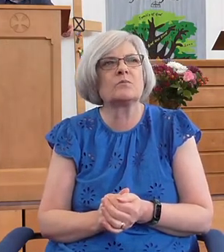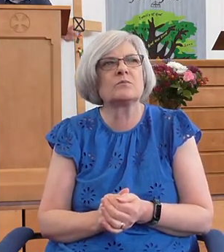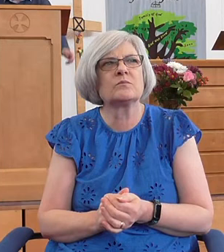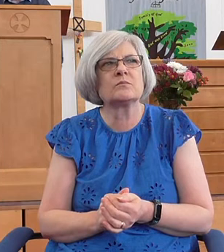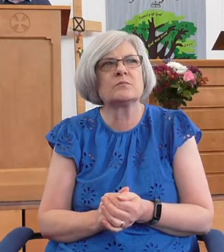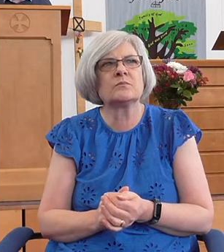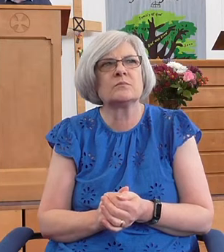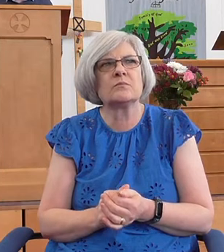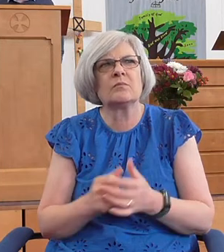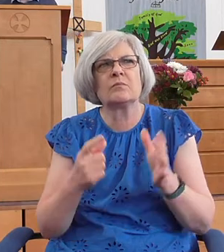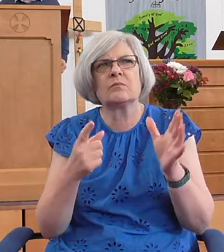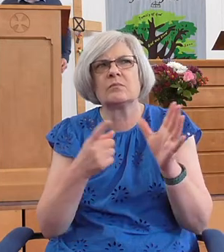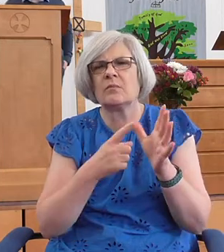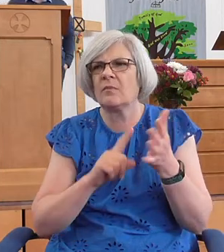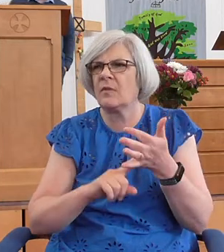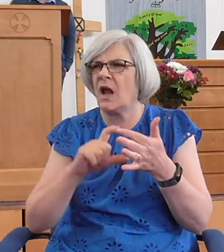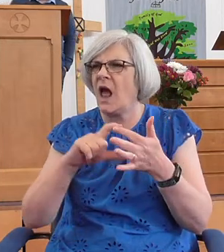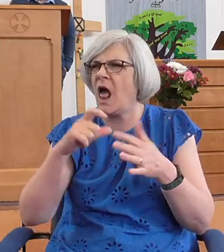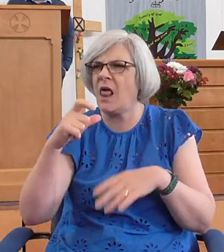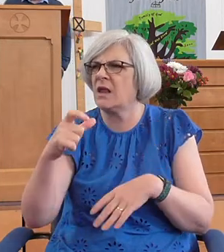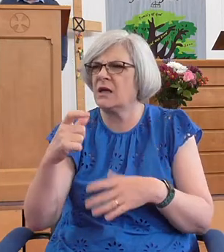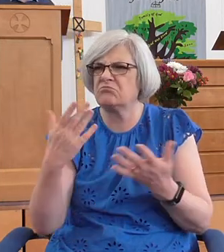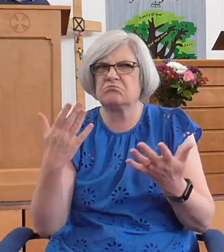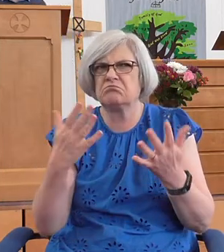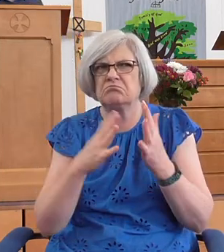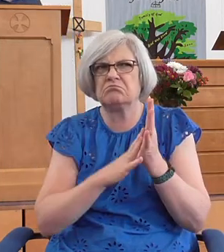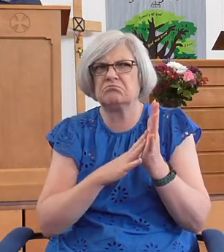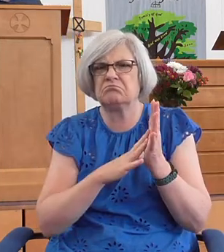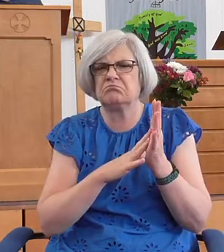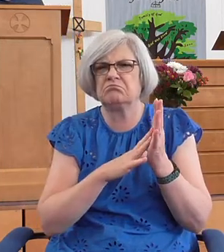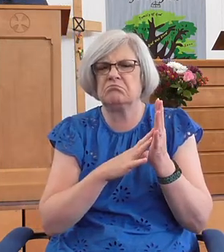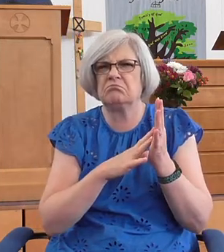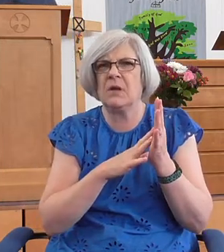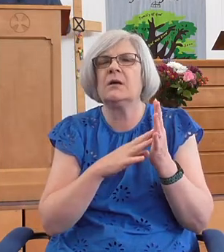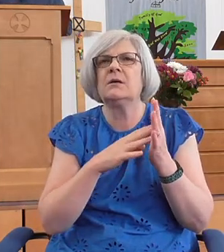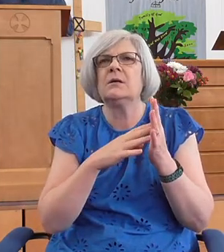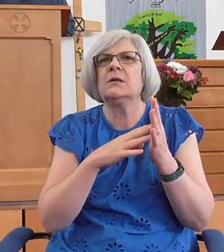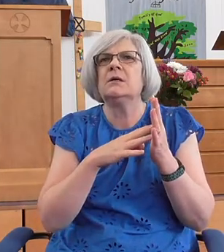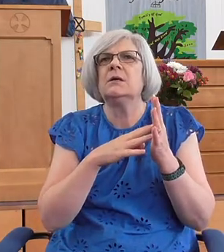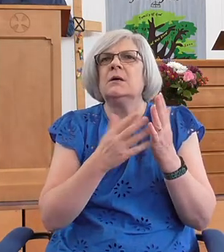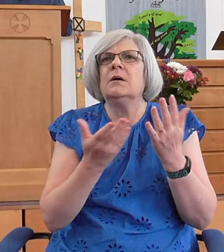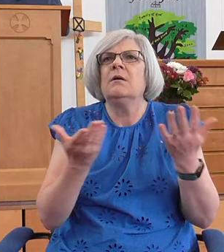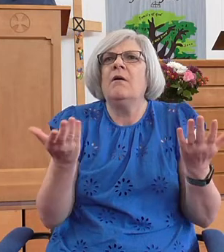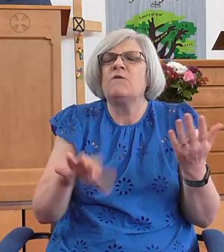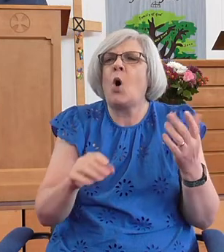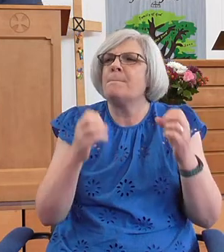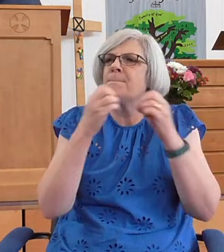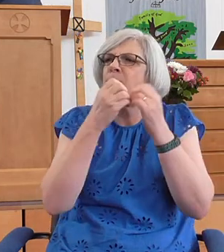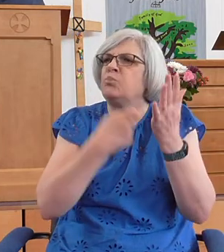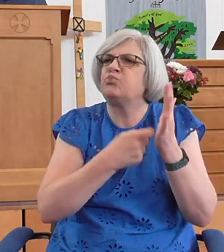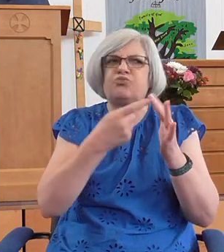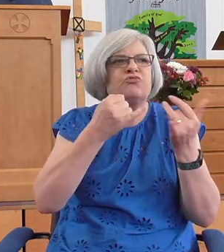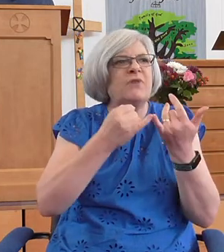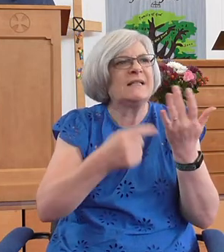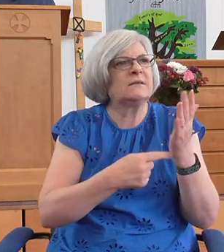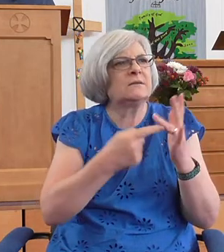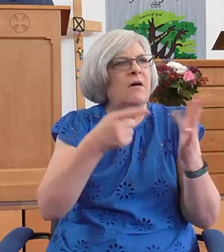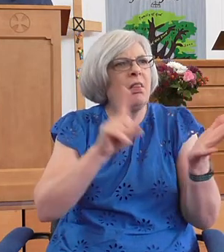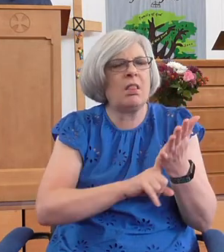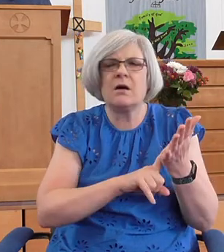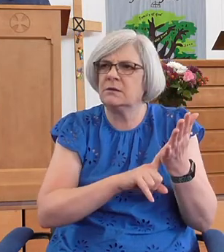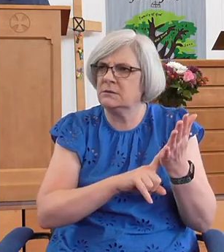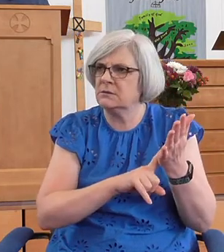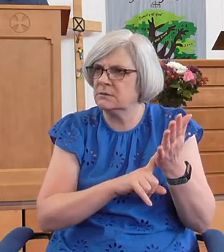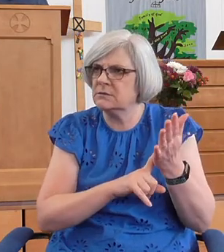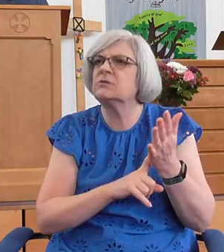Alec Motcher, late principal of Trinity College, Bristol, in his exposition of the book of